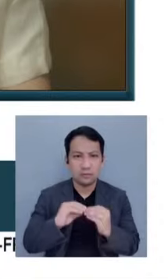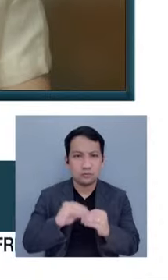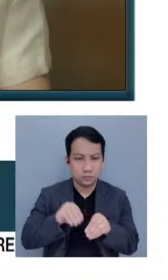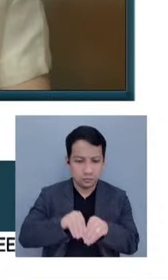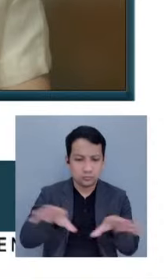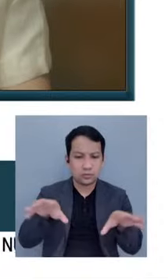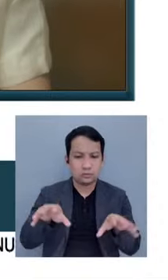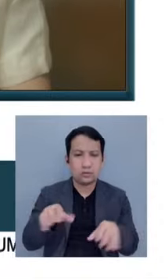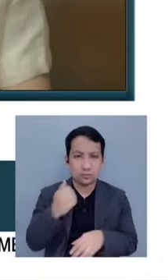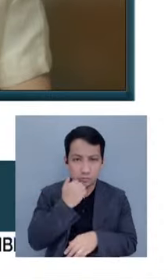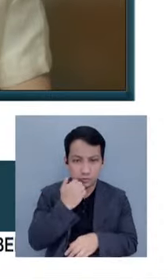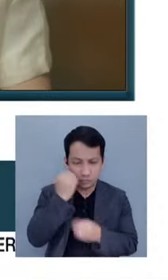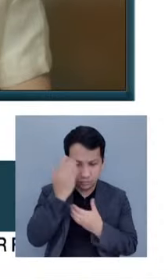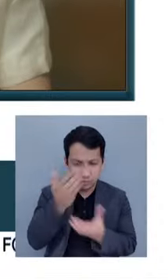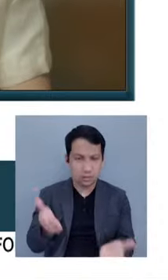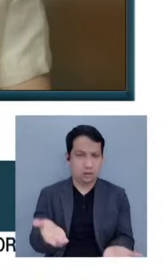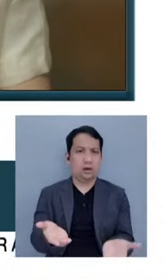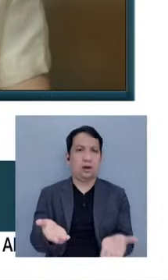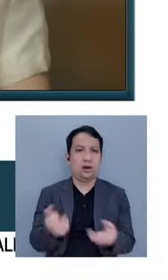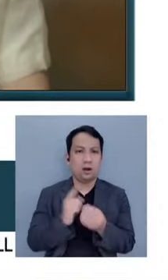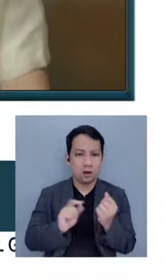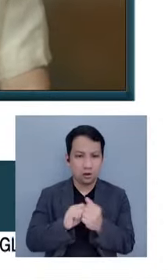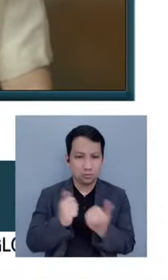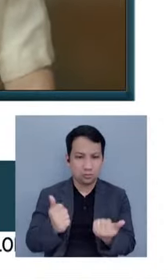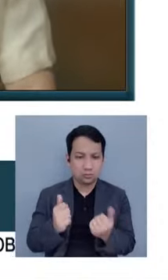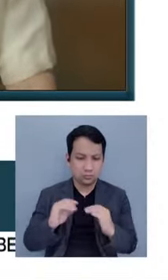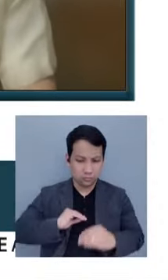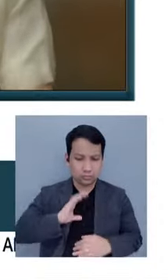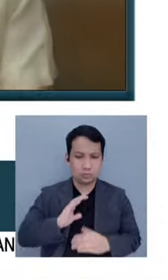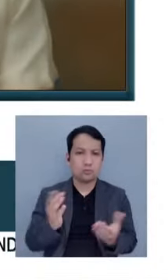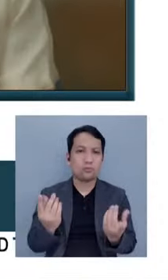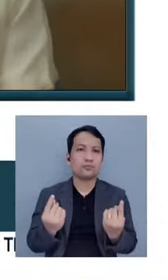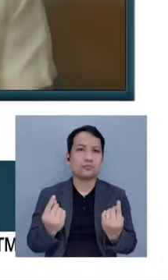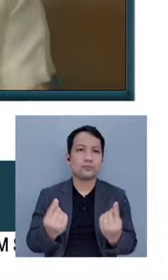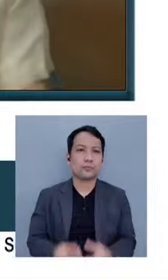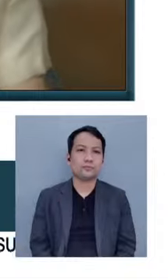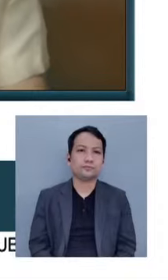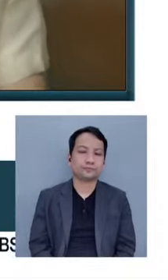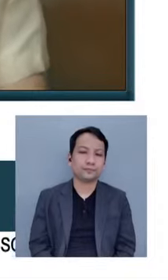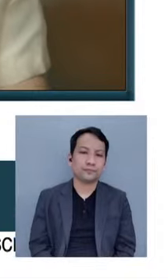disinformation, what is their motivation? The